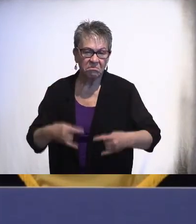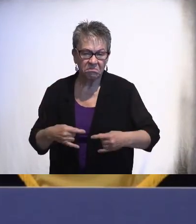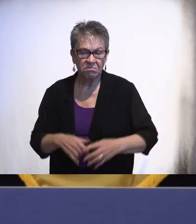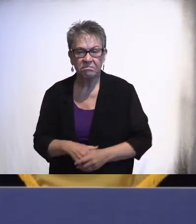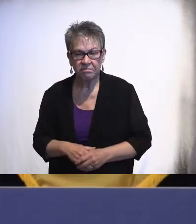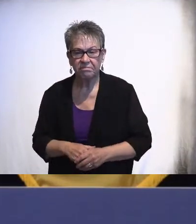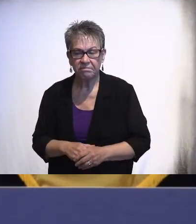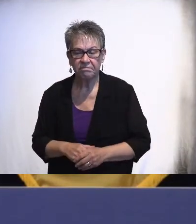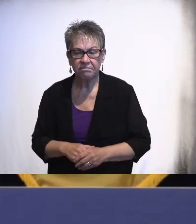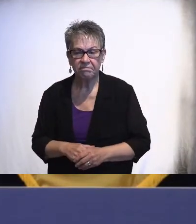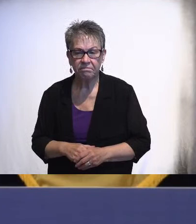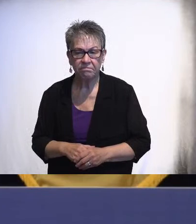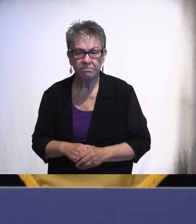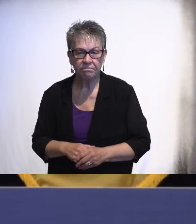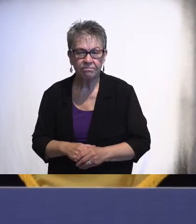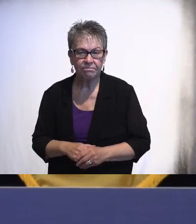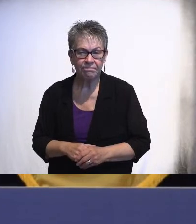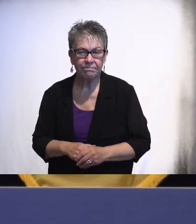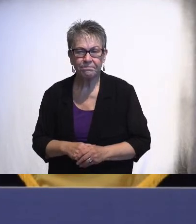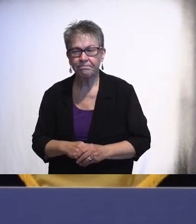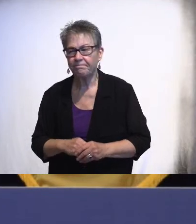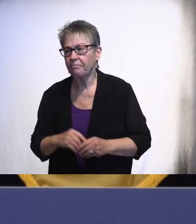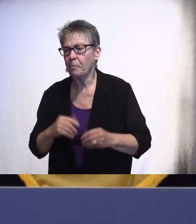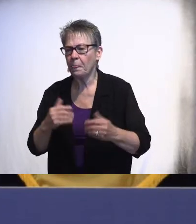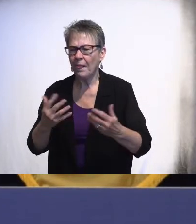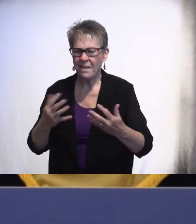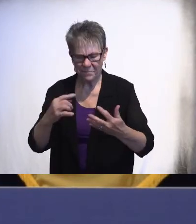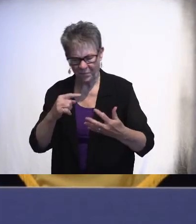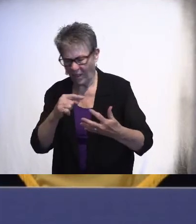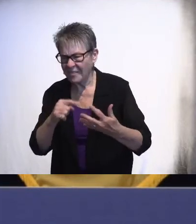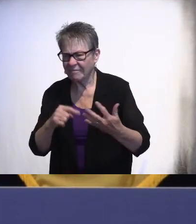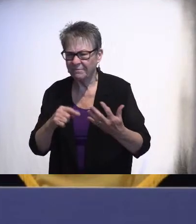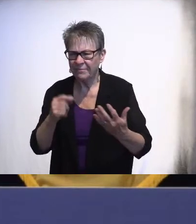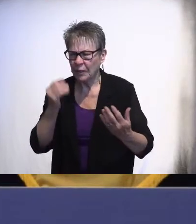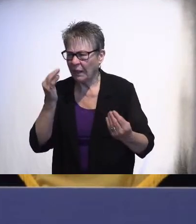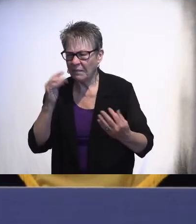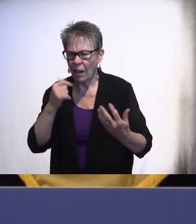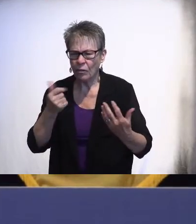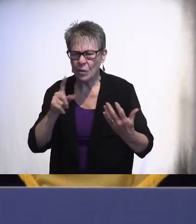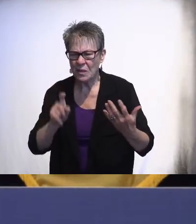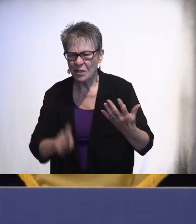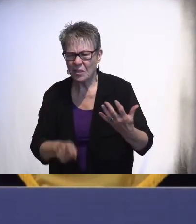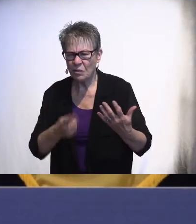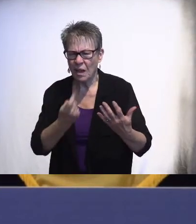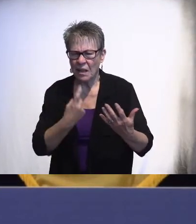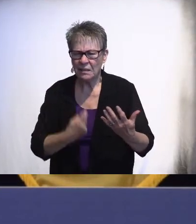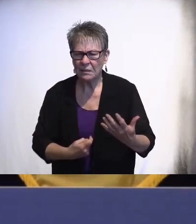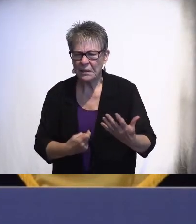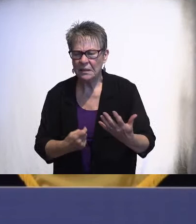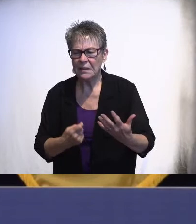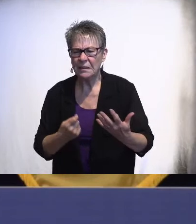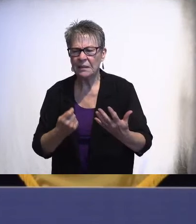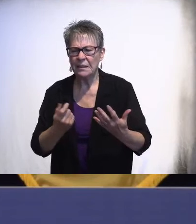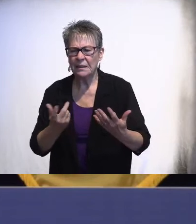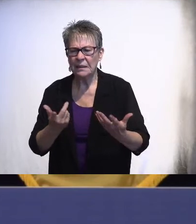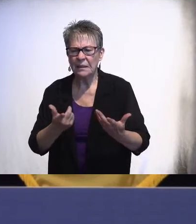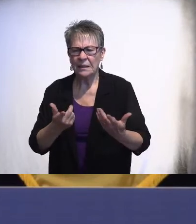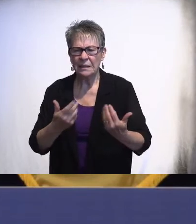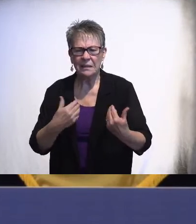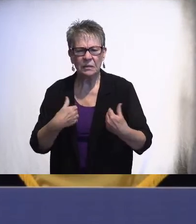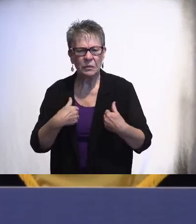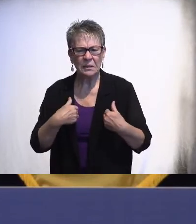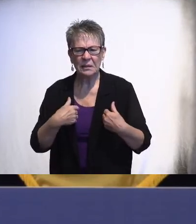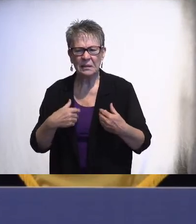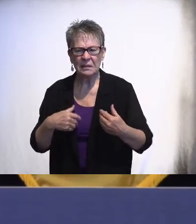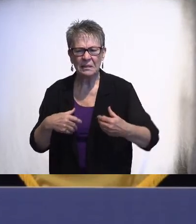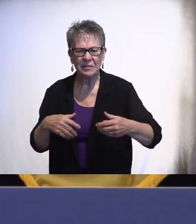or Ed adding. I don't know what the action is yet, but well, I feel I can confidently put words in Judy's mouth,